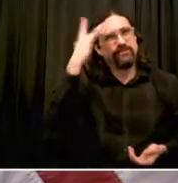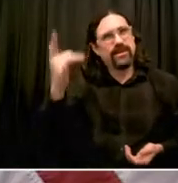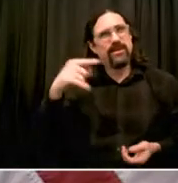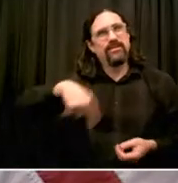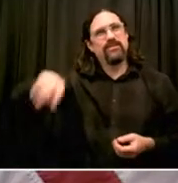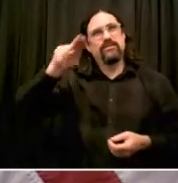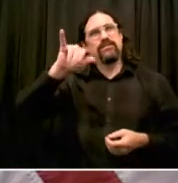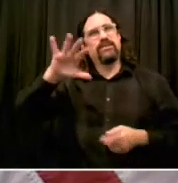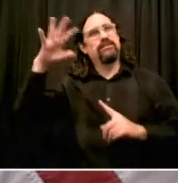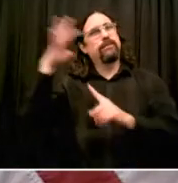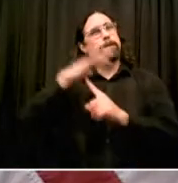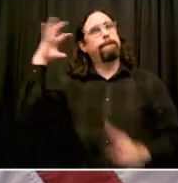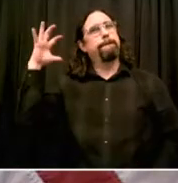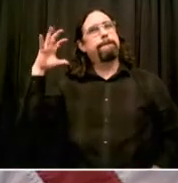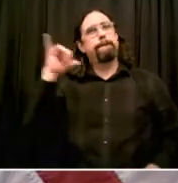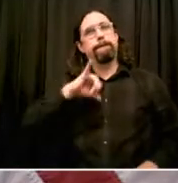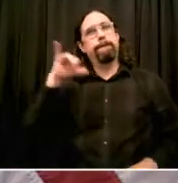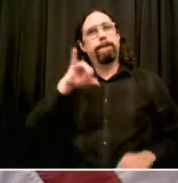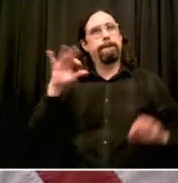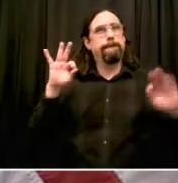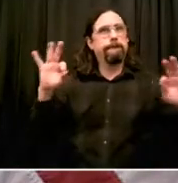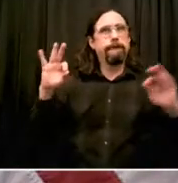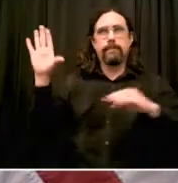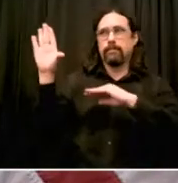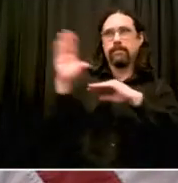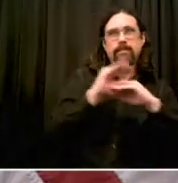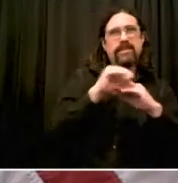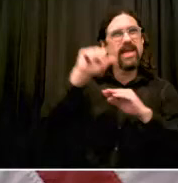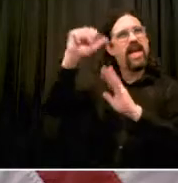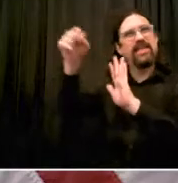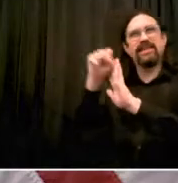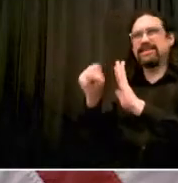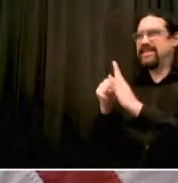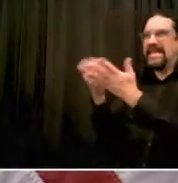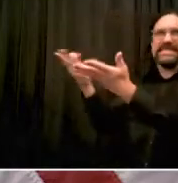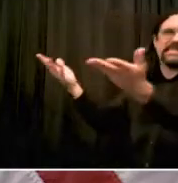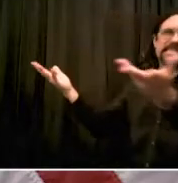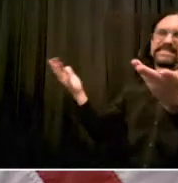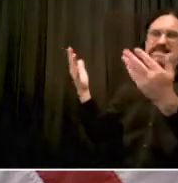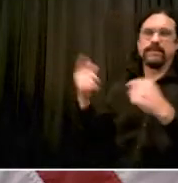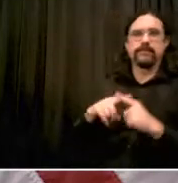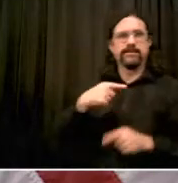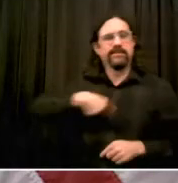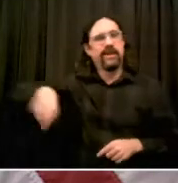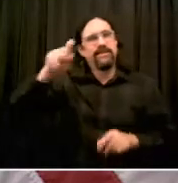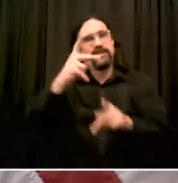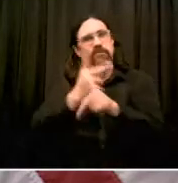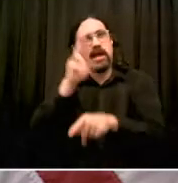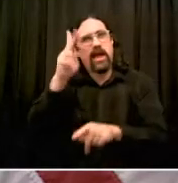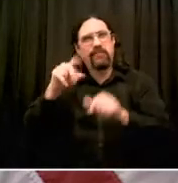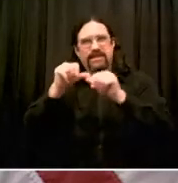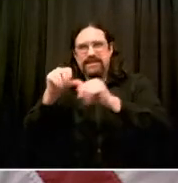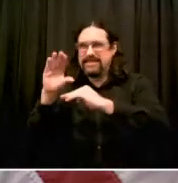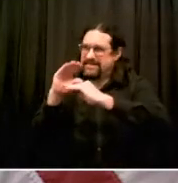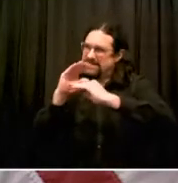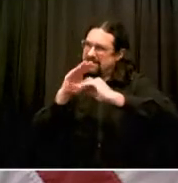us until the day that we get a vaccine. Again, I will always say thank you to the people in New York City, because you're the heroes here.